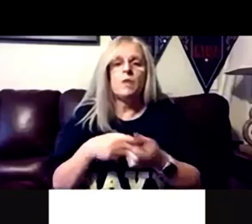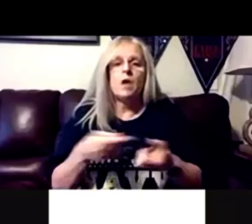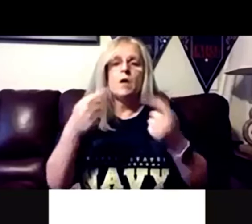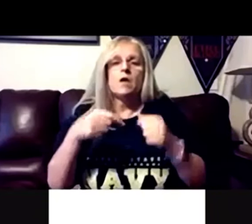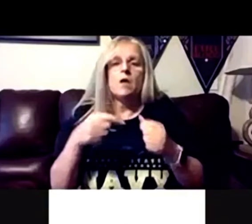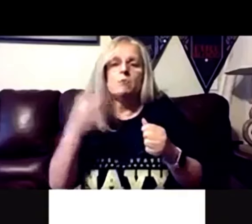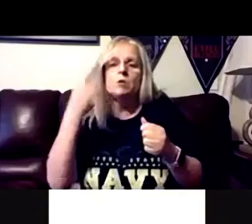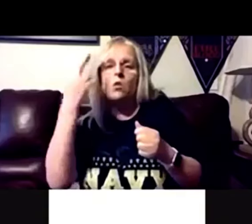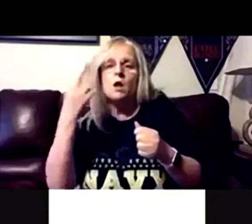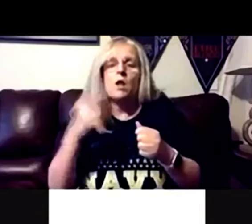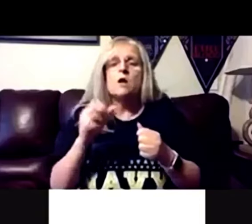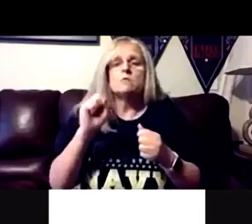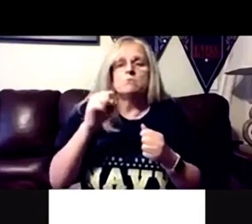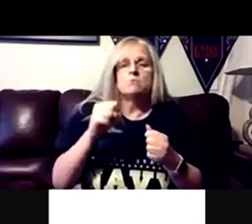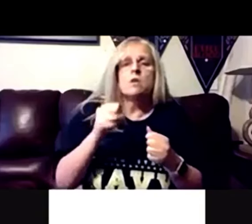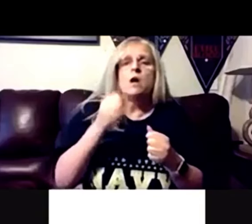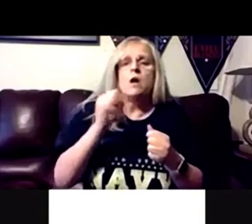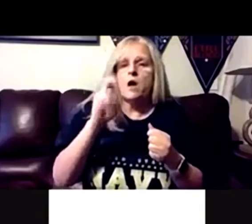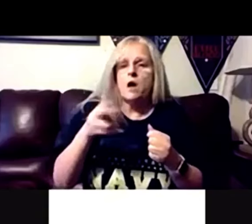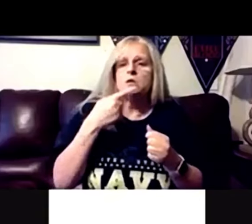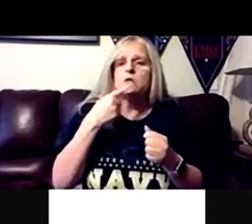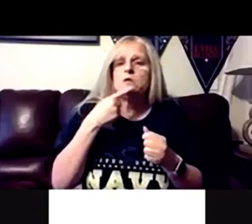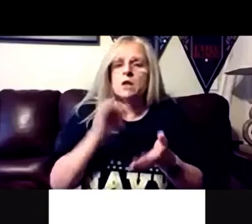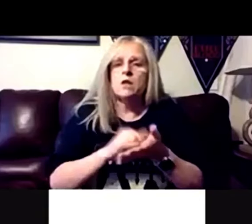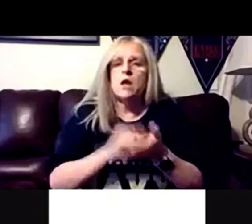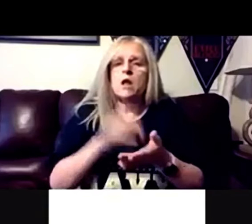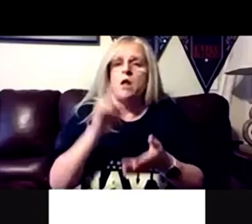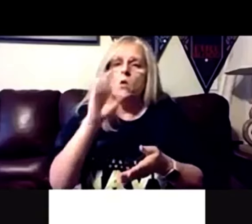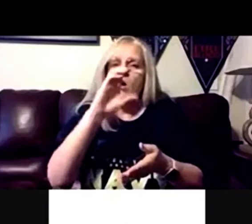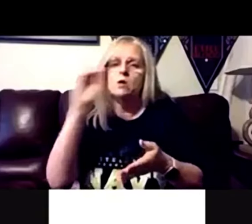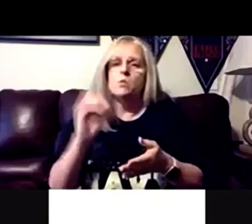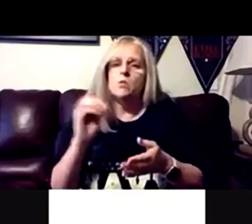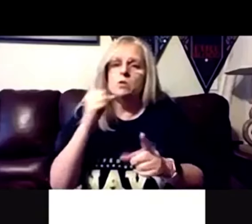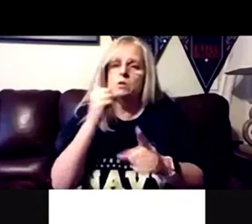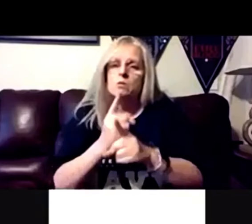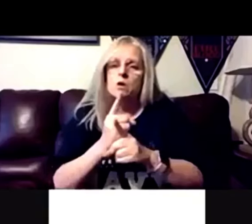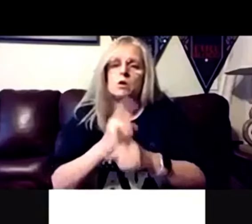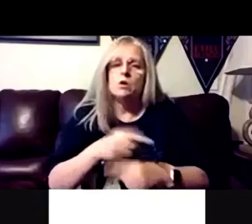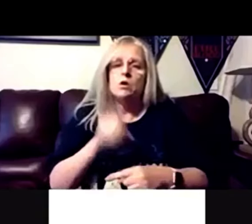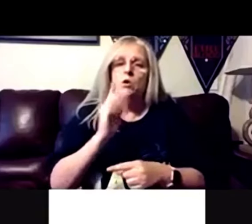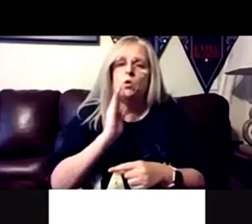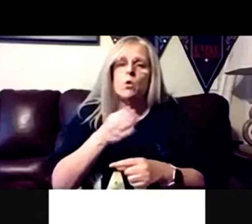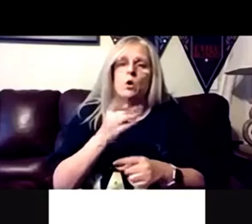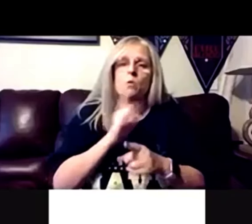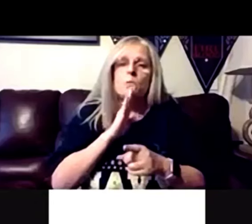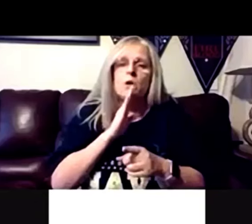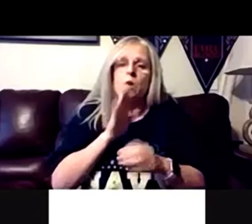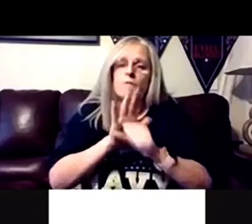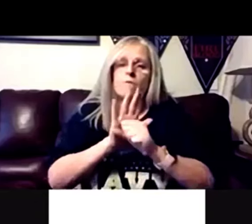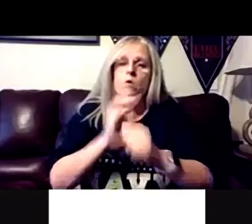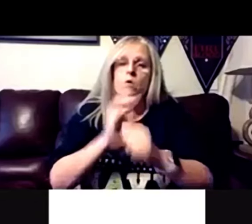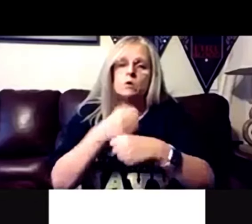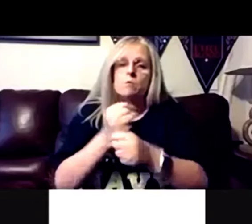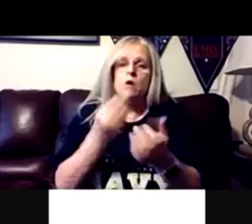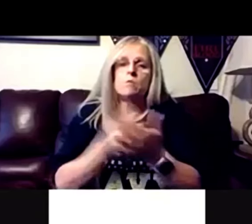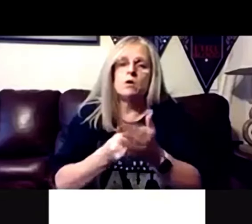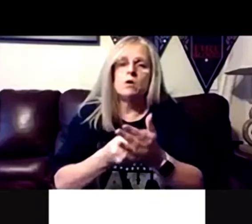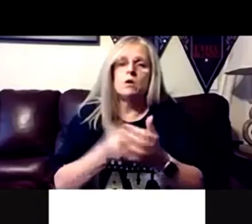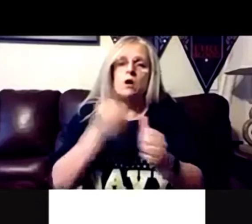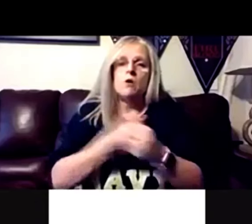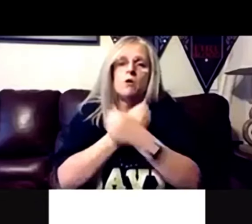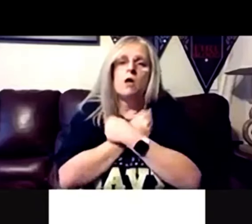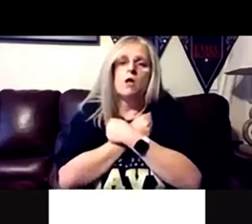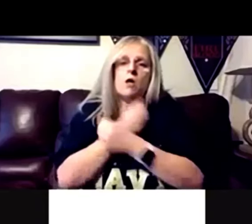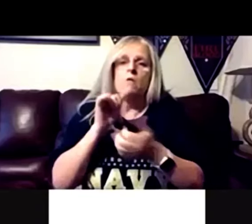that yeah, Ash can say that, and he's 100% correct. You will be forced to make money. Everybody loves that